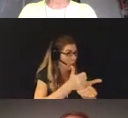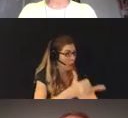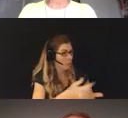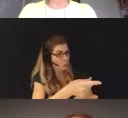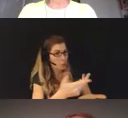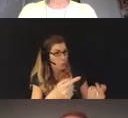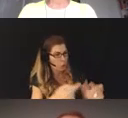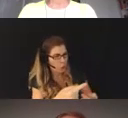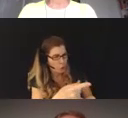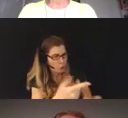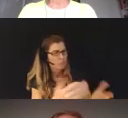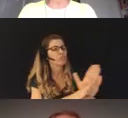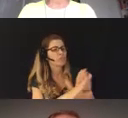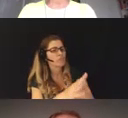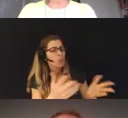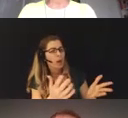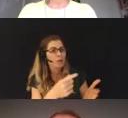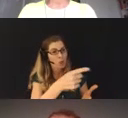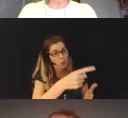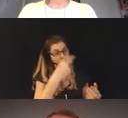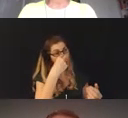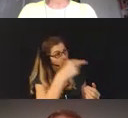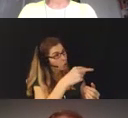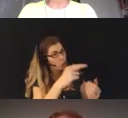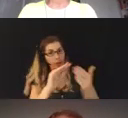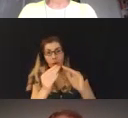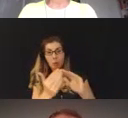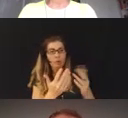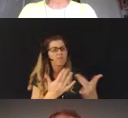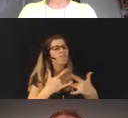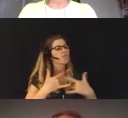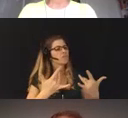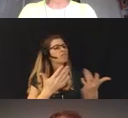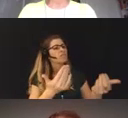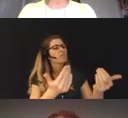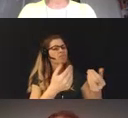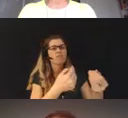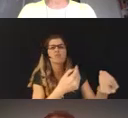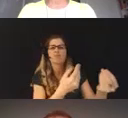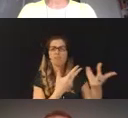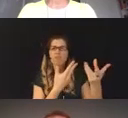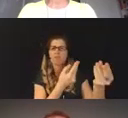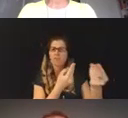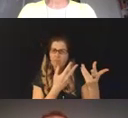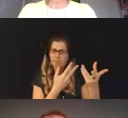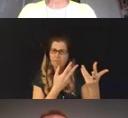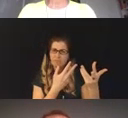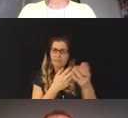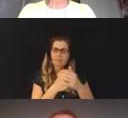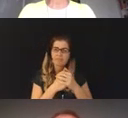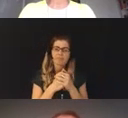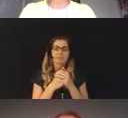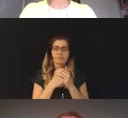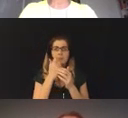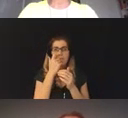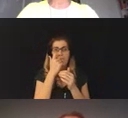community? How are you viewed from people inside of that community? From there,